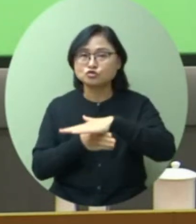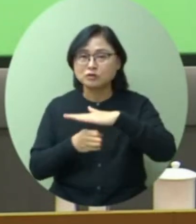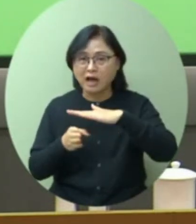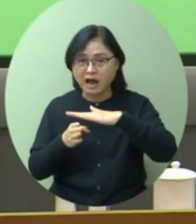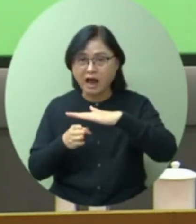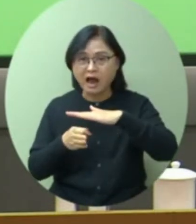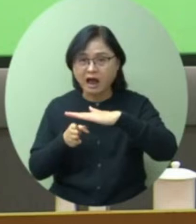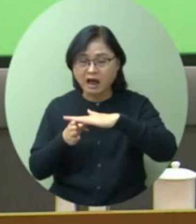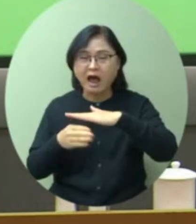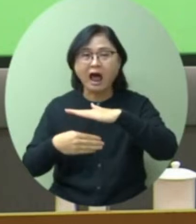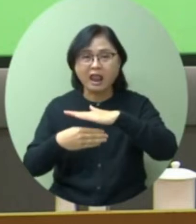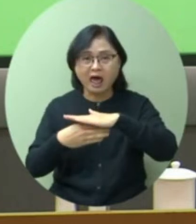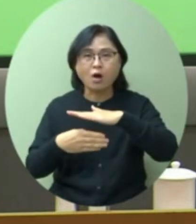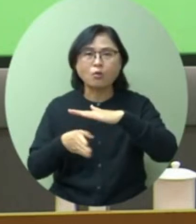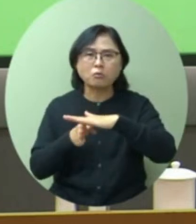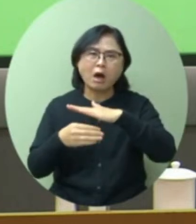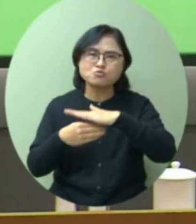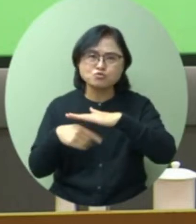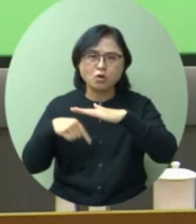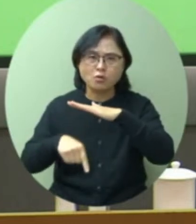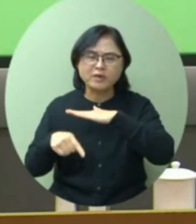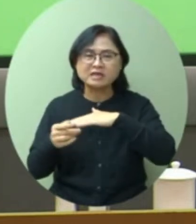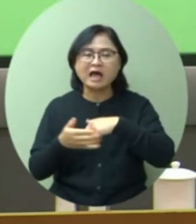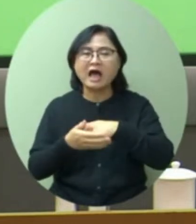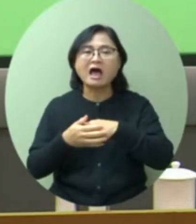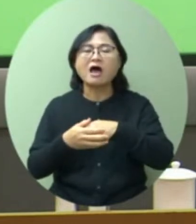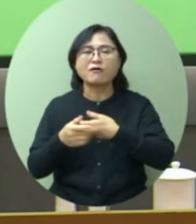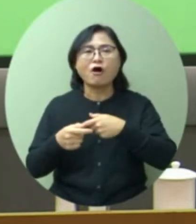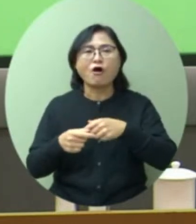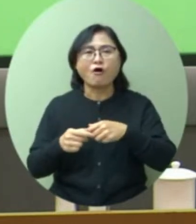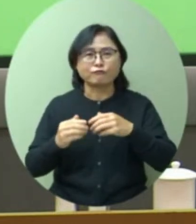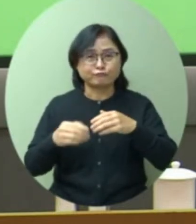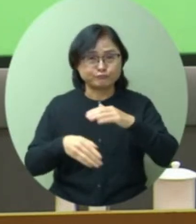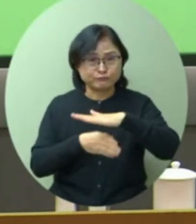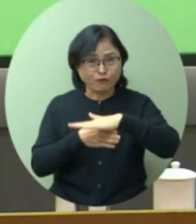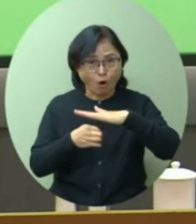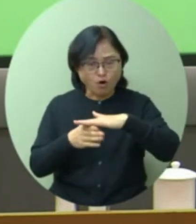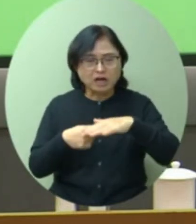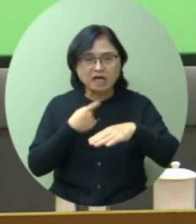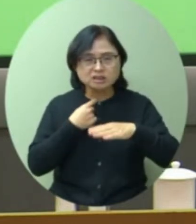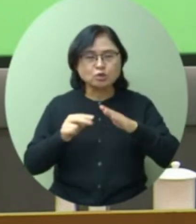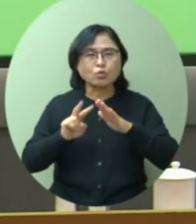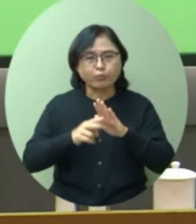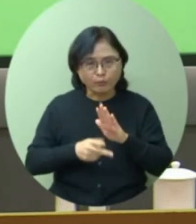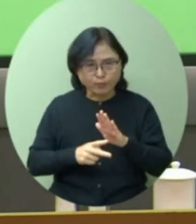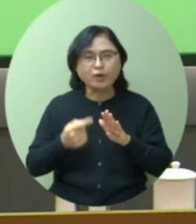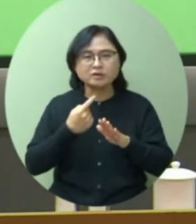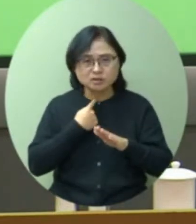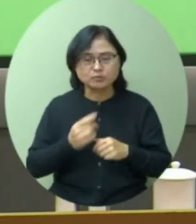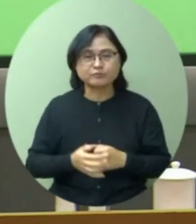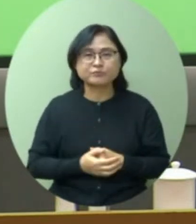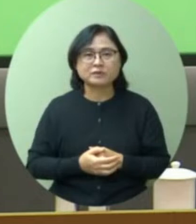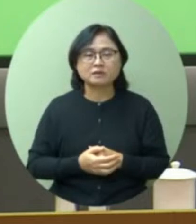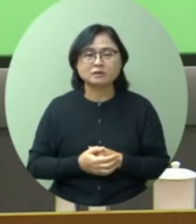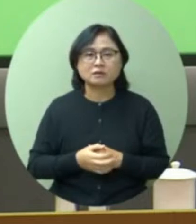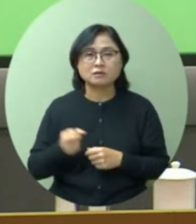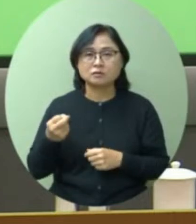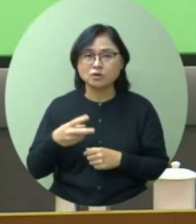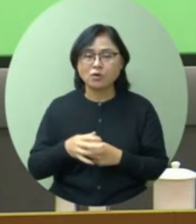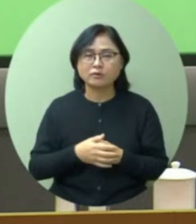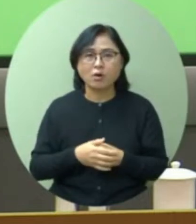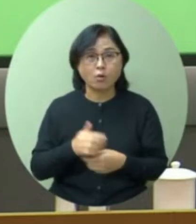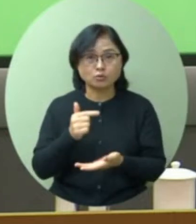We believe that 30% of existing SDUs will have to go through renovation